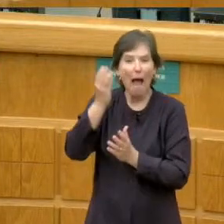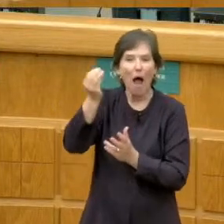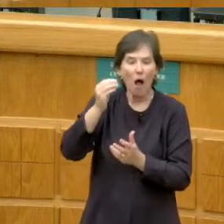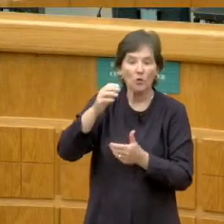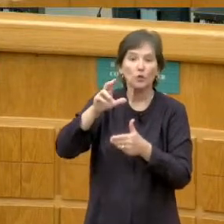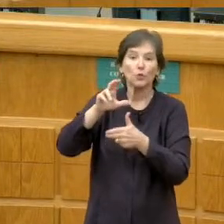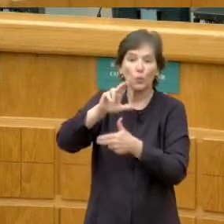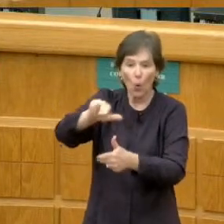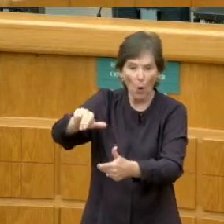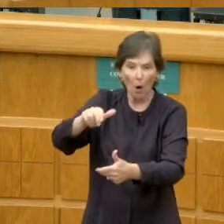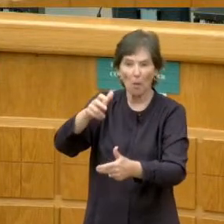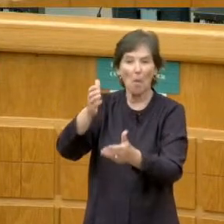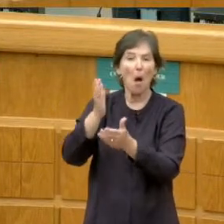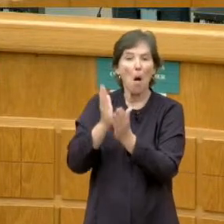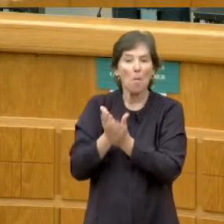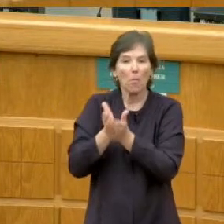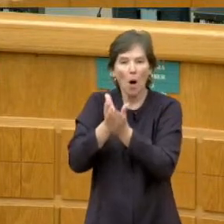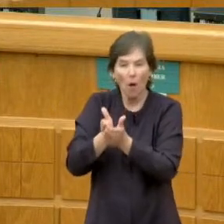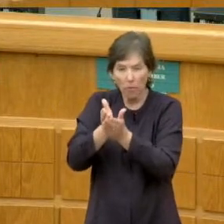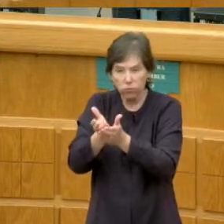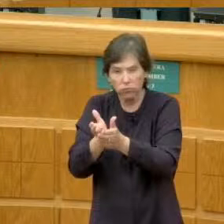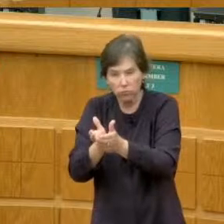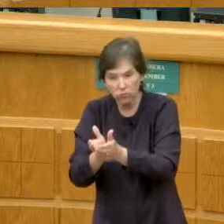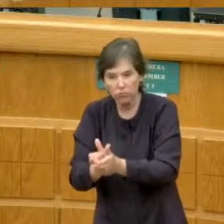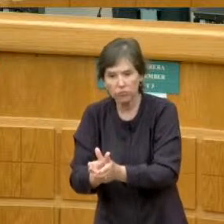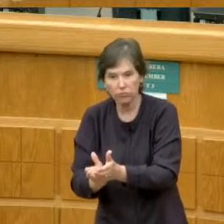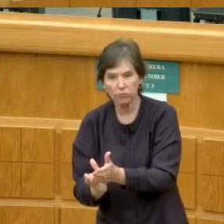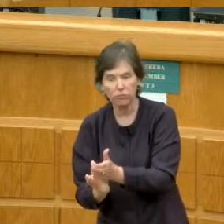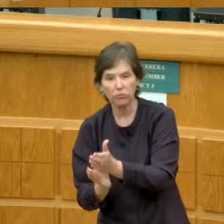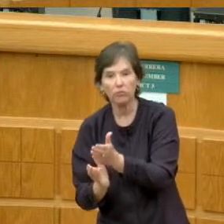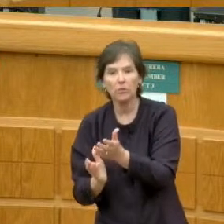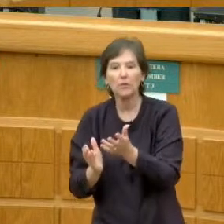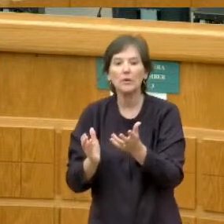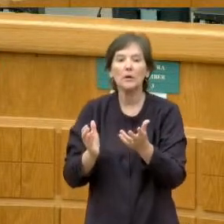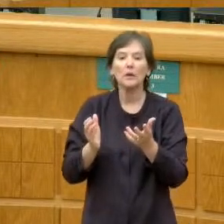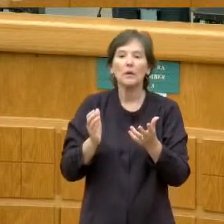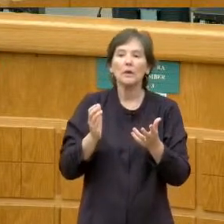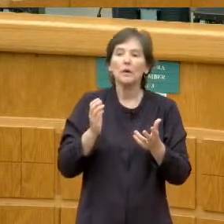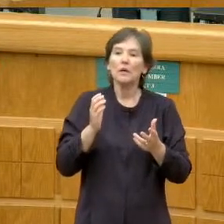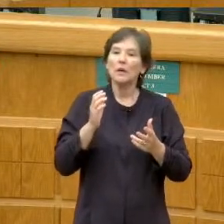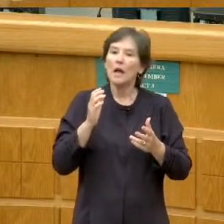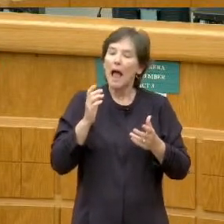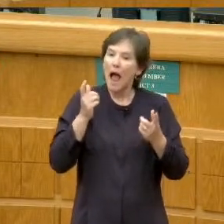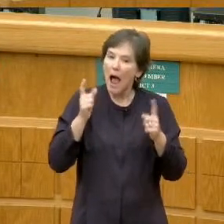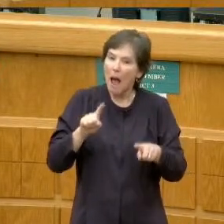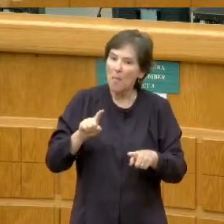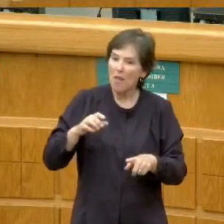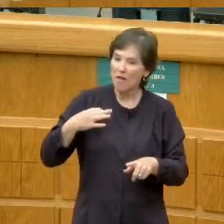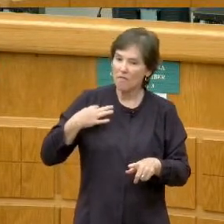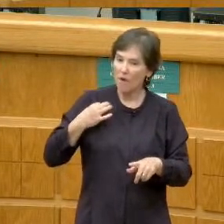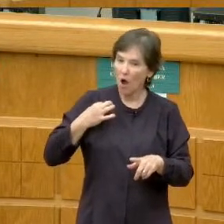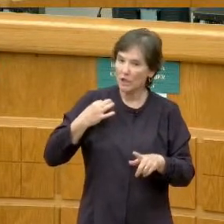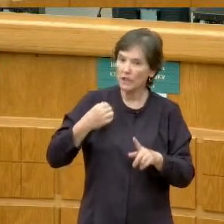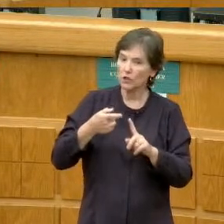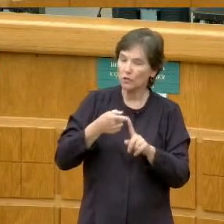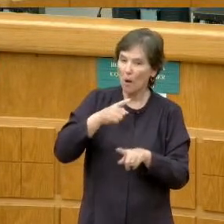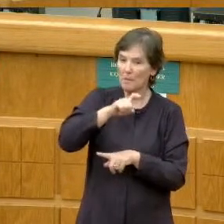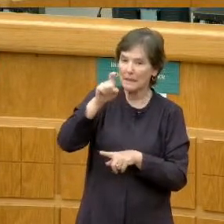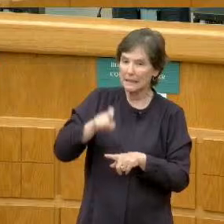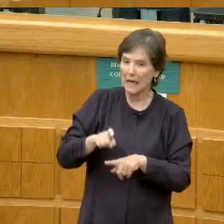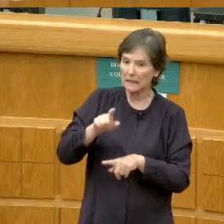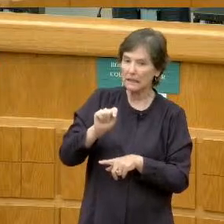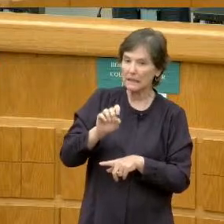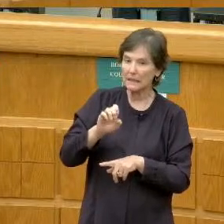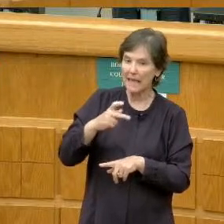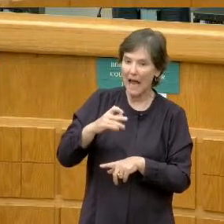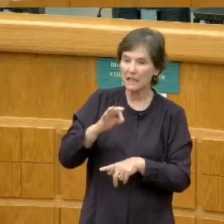sinking. And on Tuesday, Governor Abbott honored the volunteers from Texas Task Force 1 who risked their lives to save